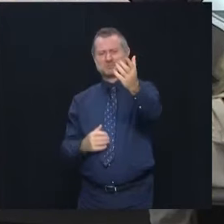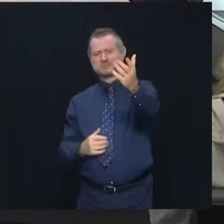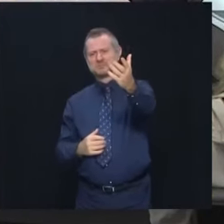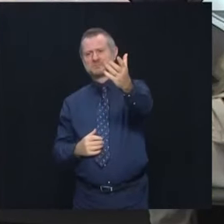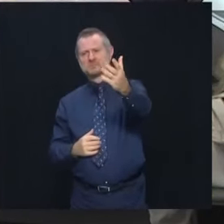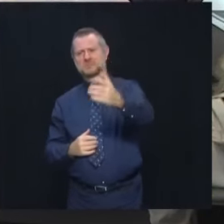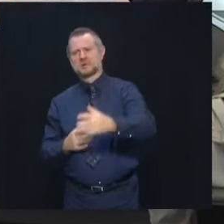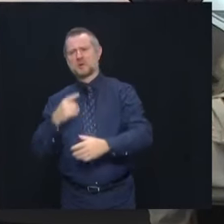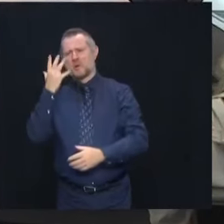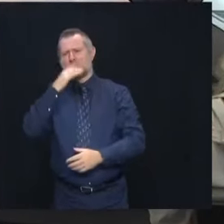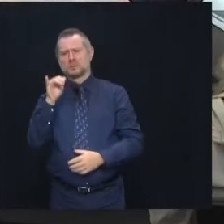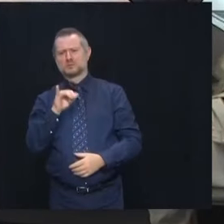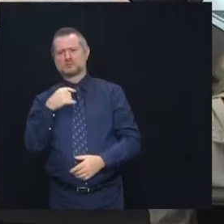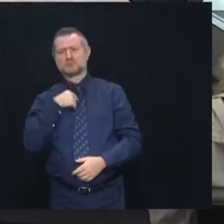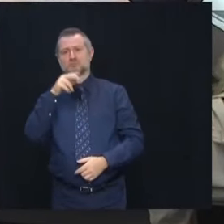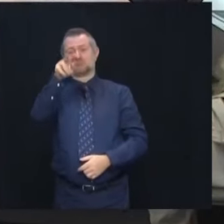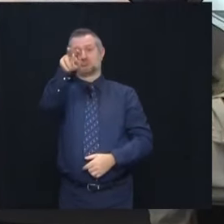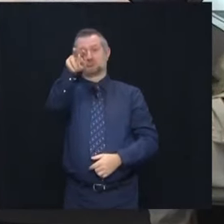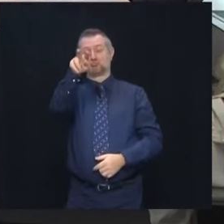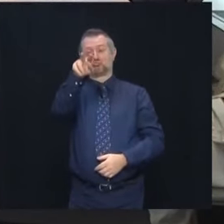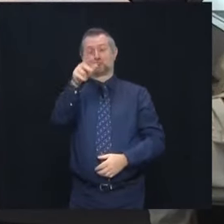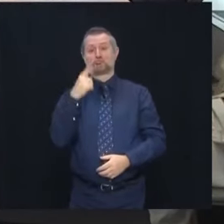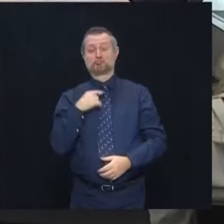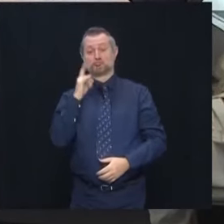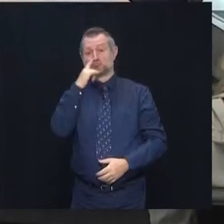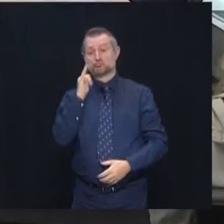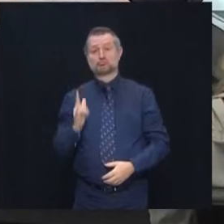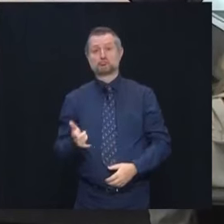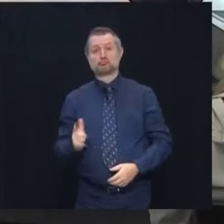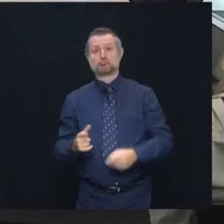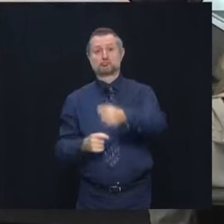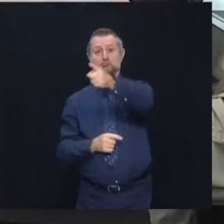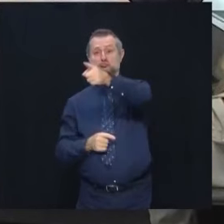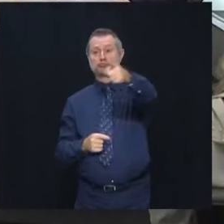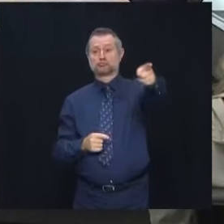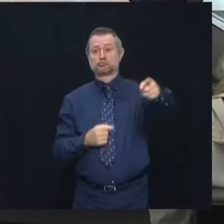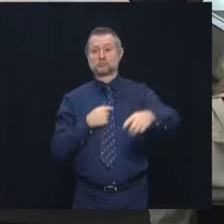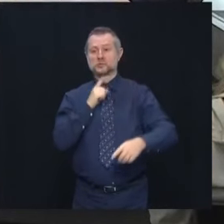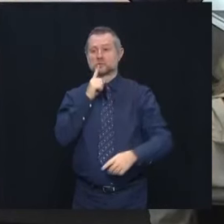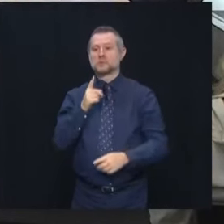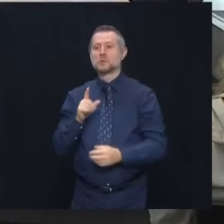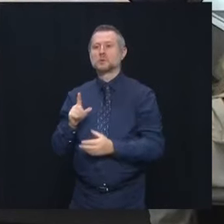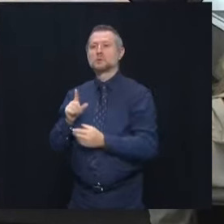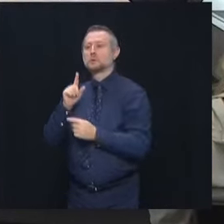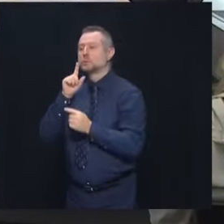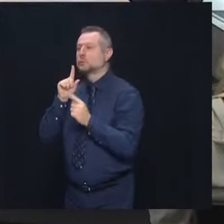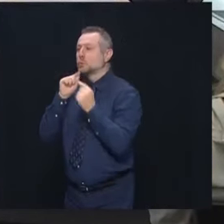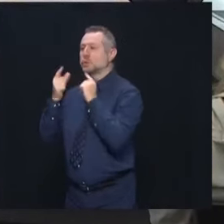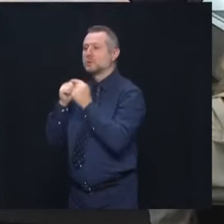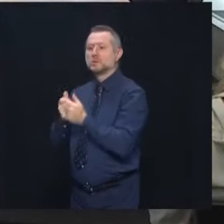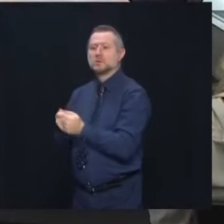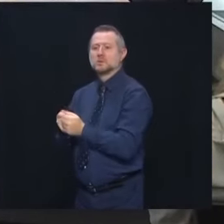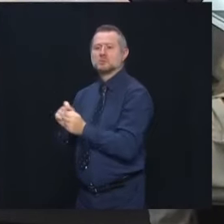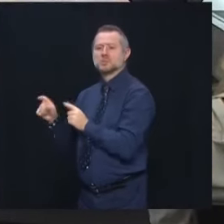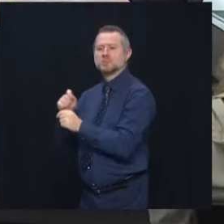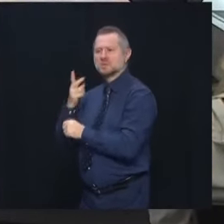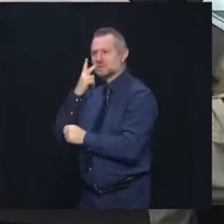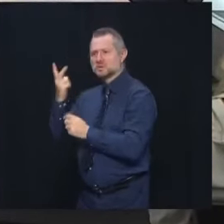those communities whom I feel it's probably pretty safe to say are tweeting even as we speak about your presence together